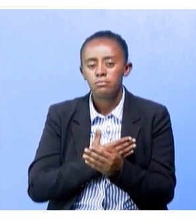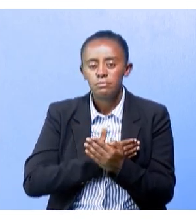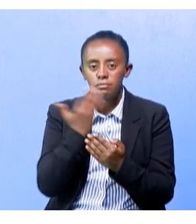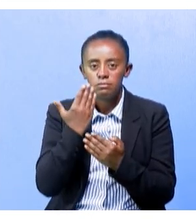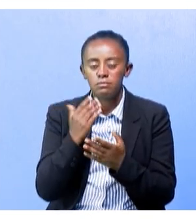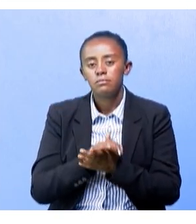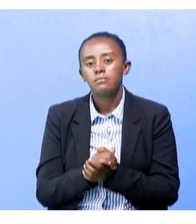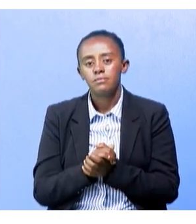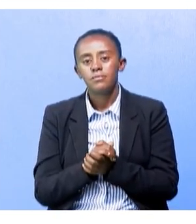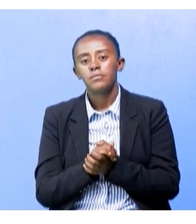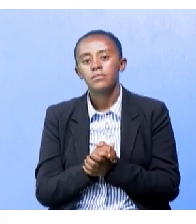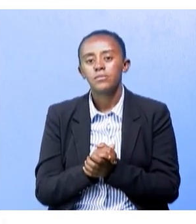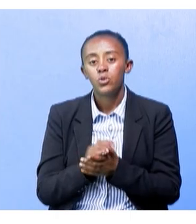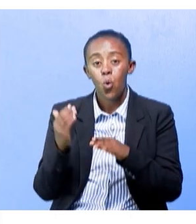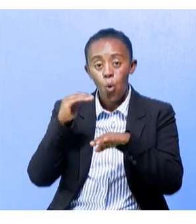early on